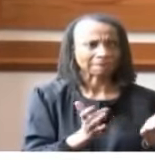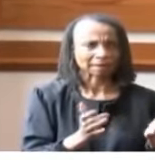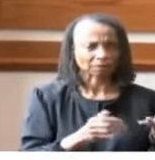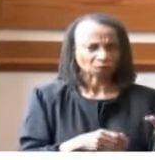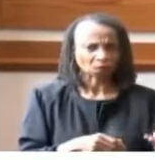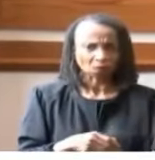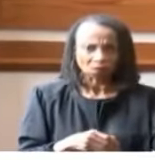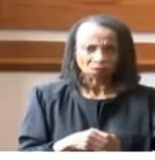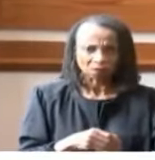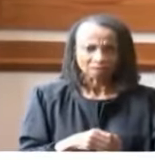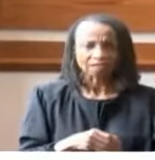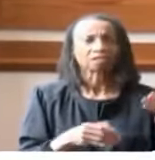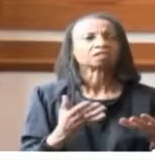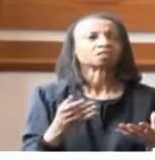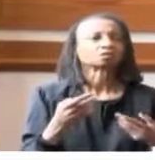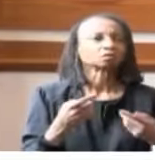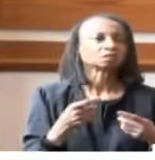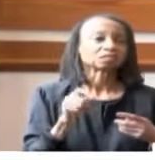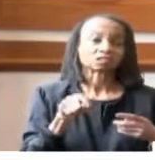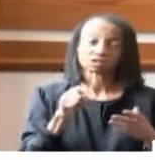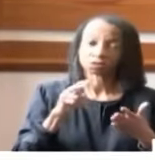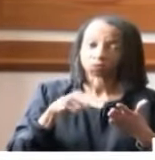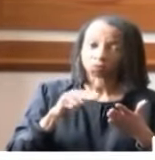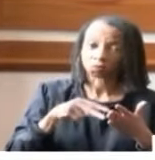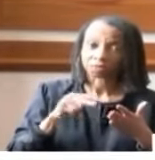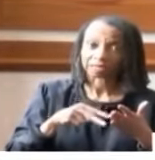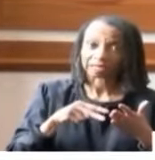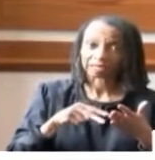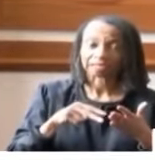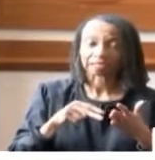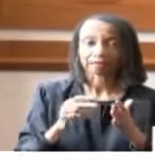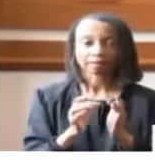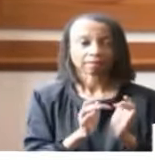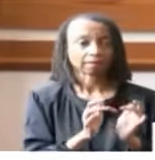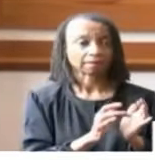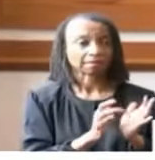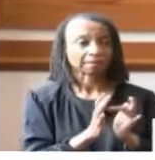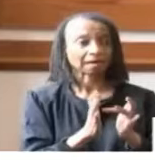Where it says, thou shalt not lie.